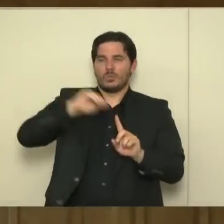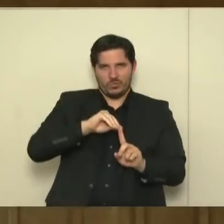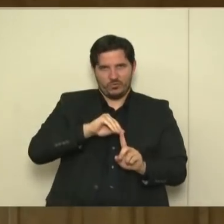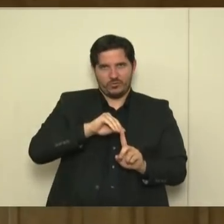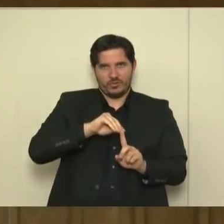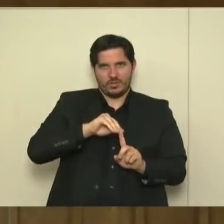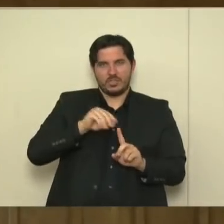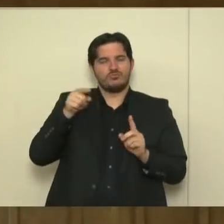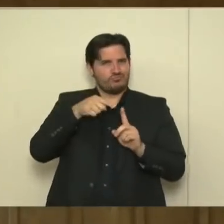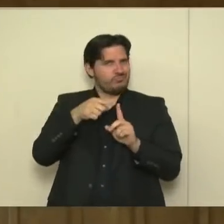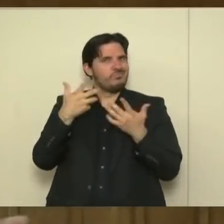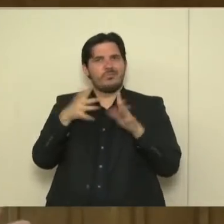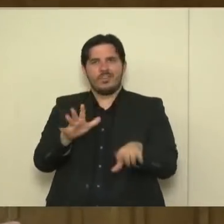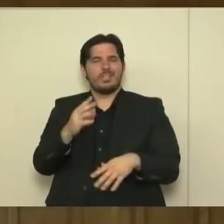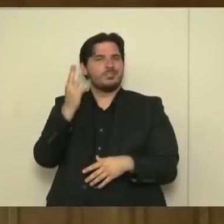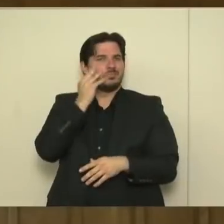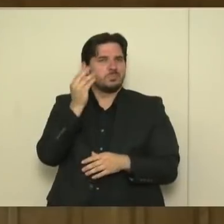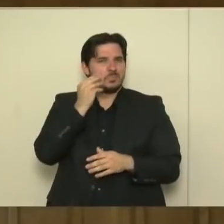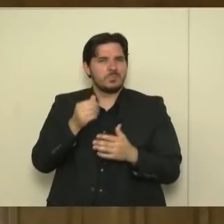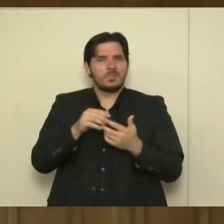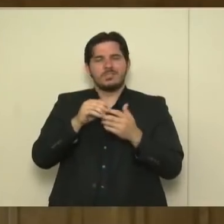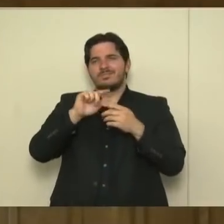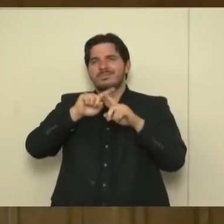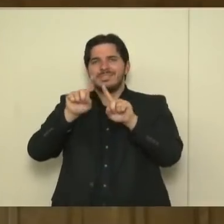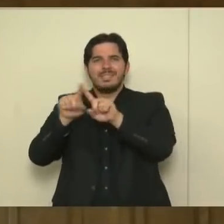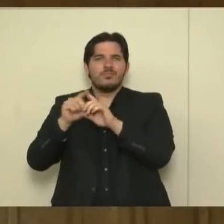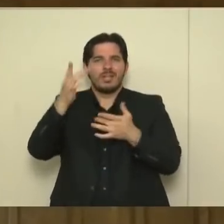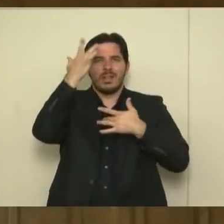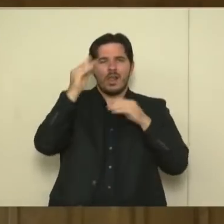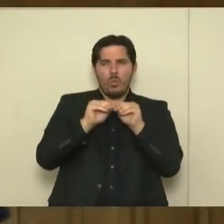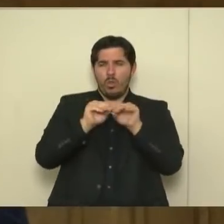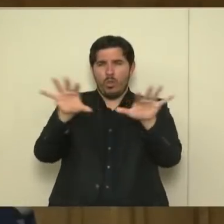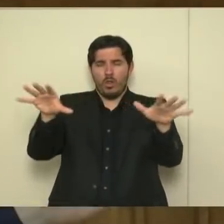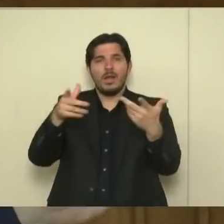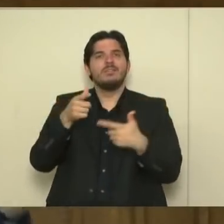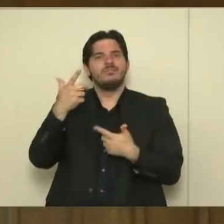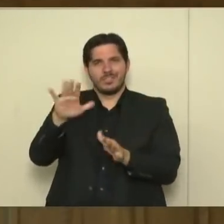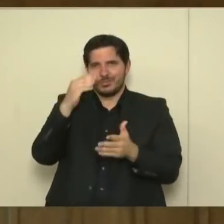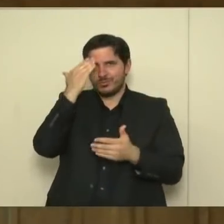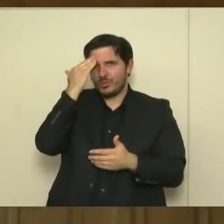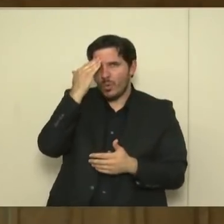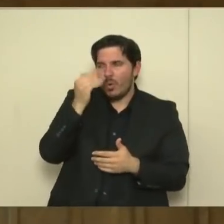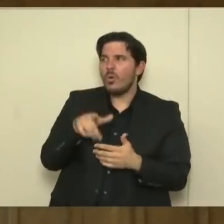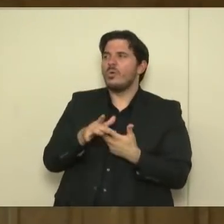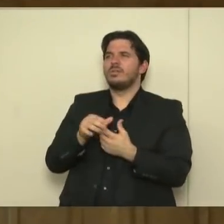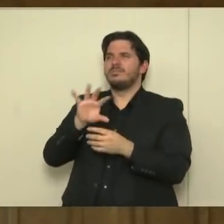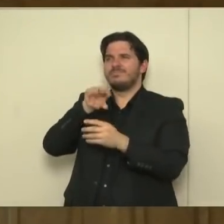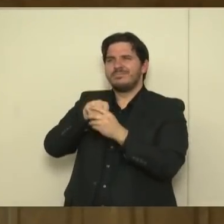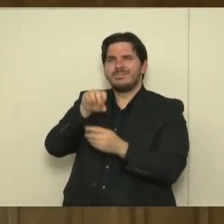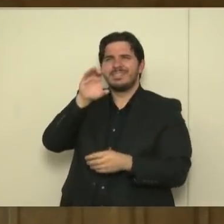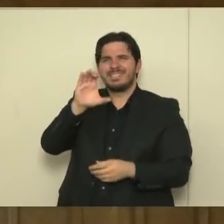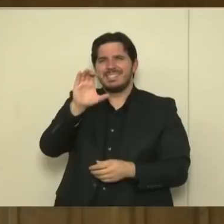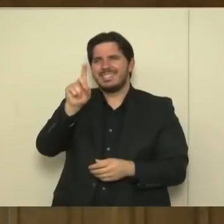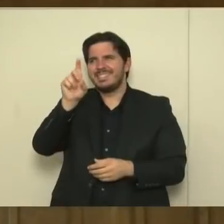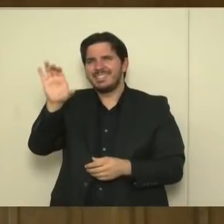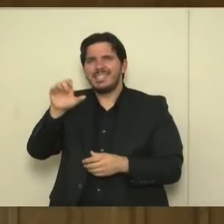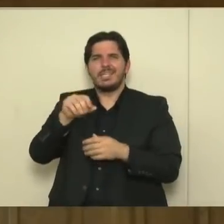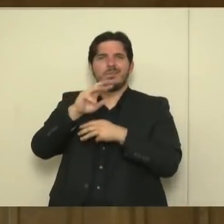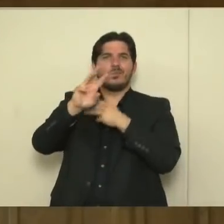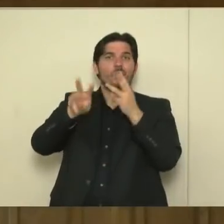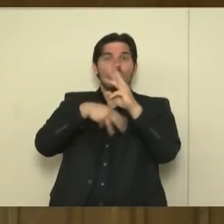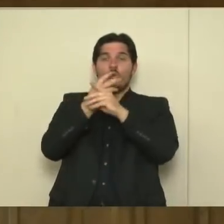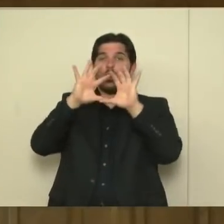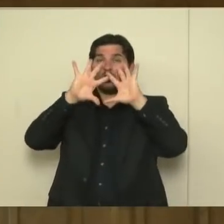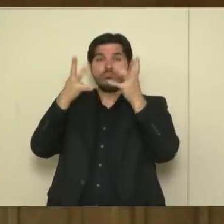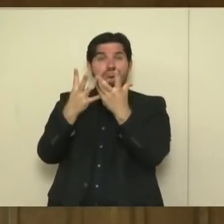epidemics, also has worked at the CDC managing, they manage worldwide infections and pandemics, and